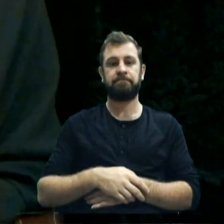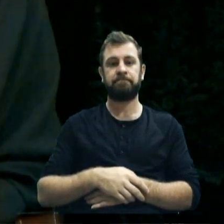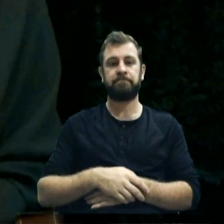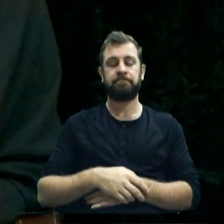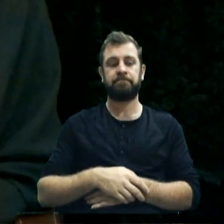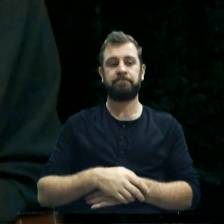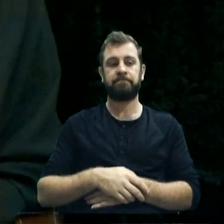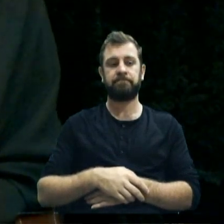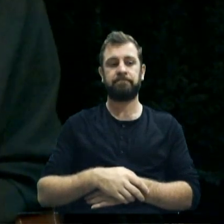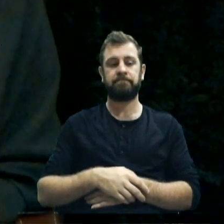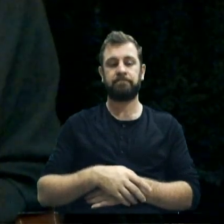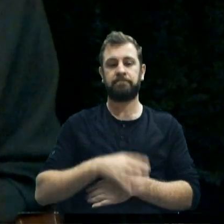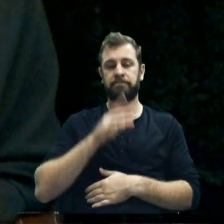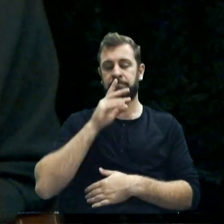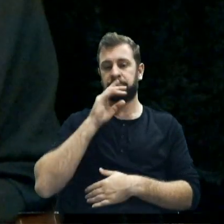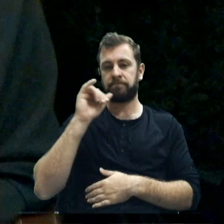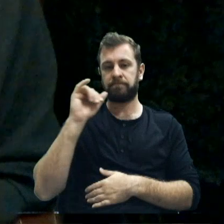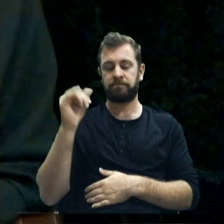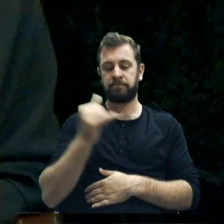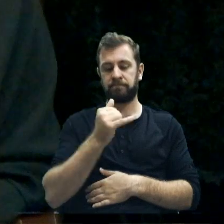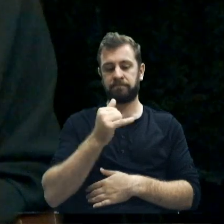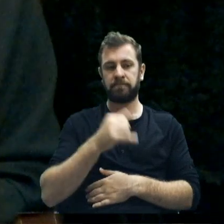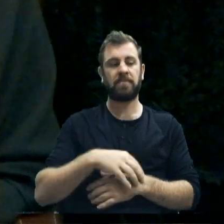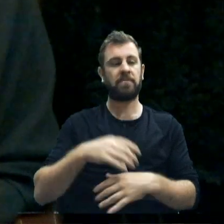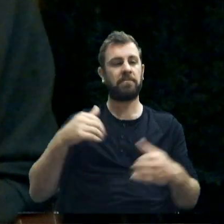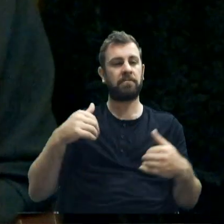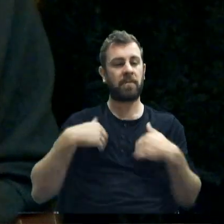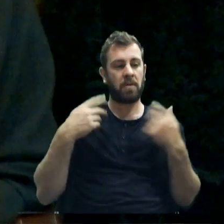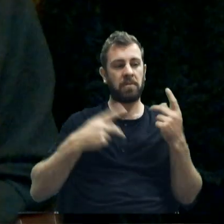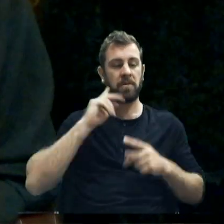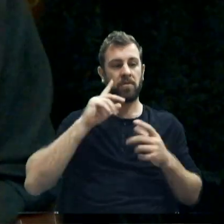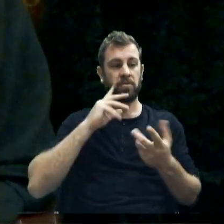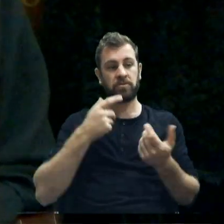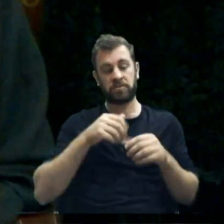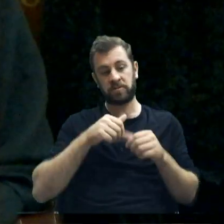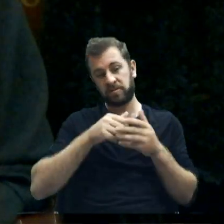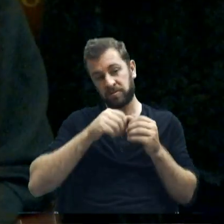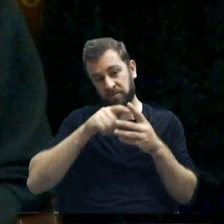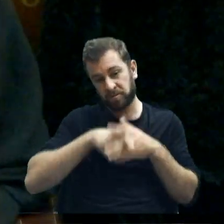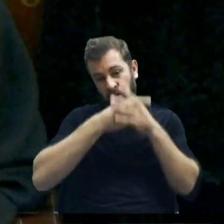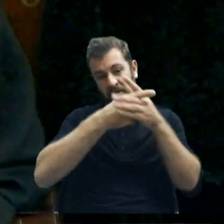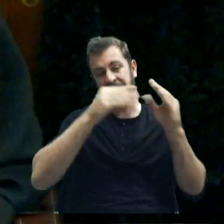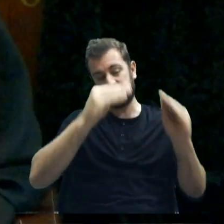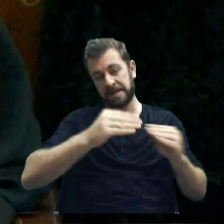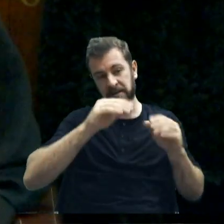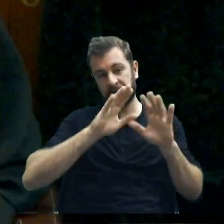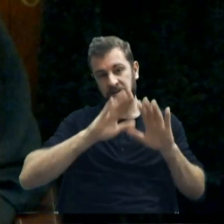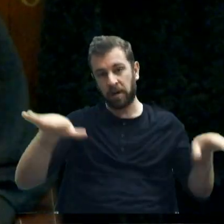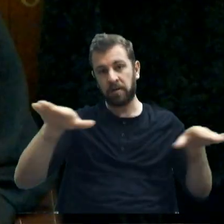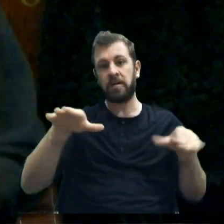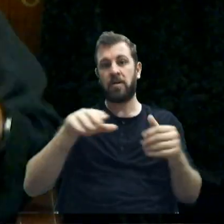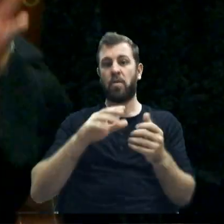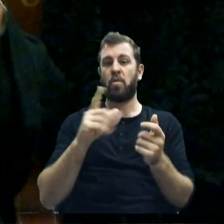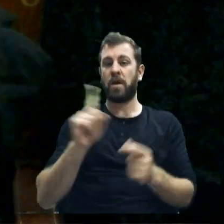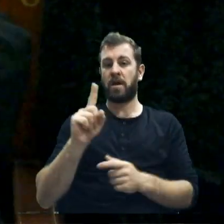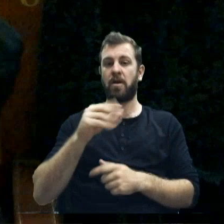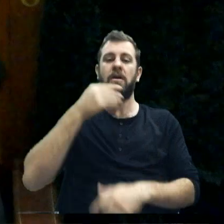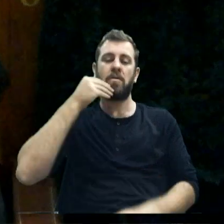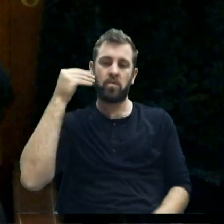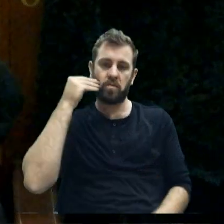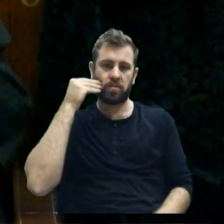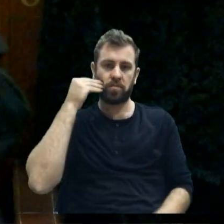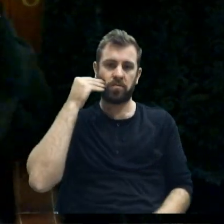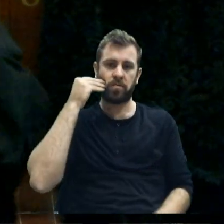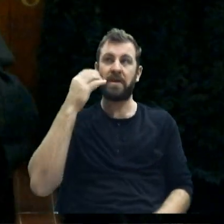Yamshi bihi finnas begins at home. Allah gave you that light. Allah gave you the walayat. For reasons I don't want